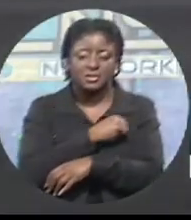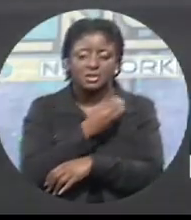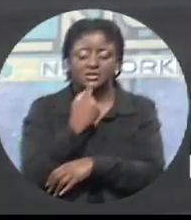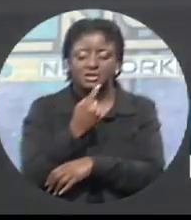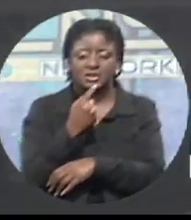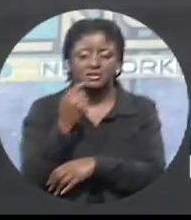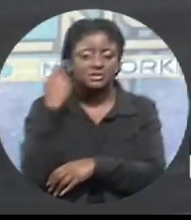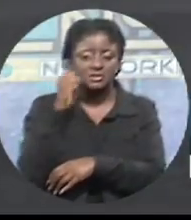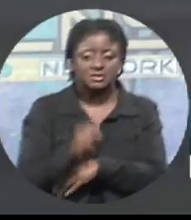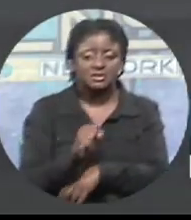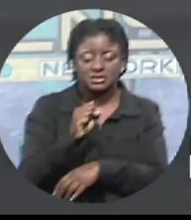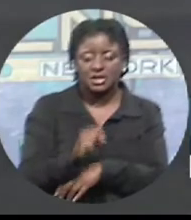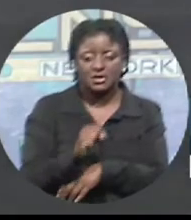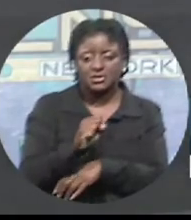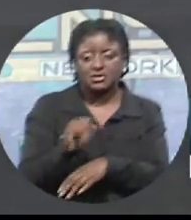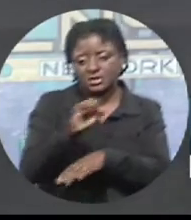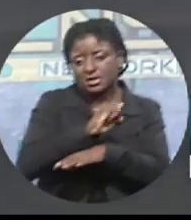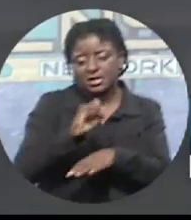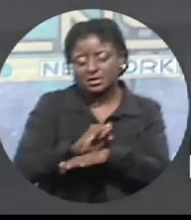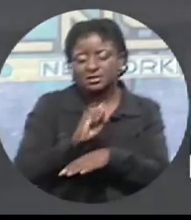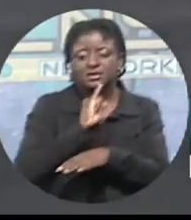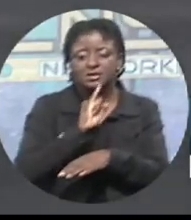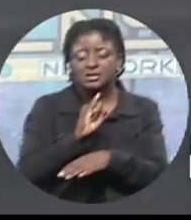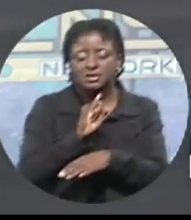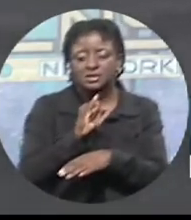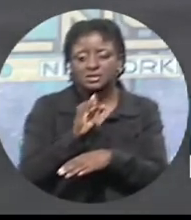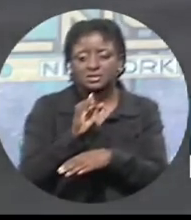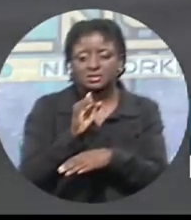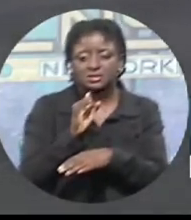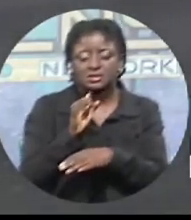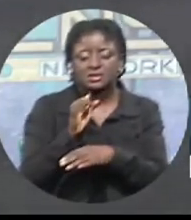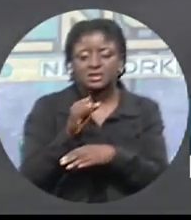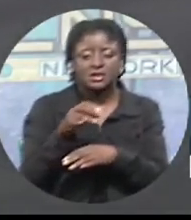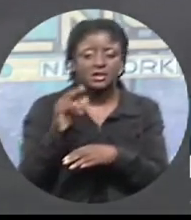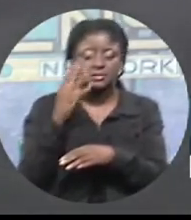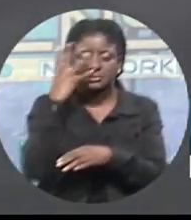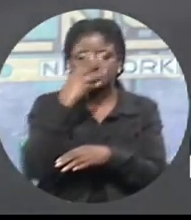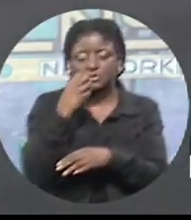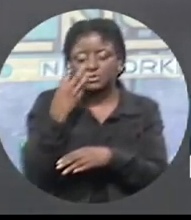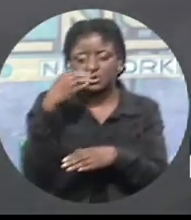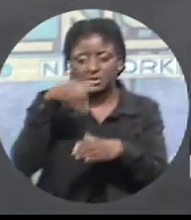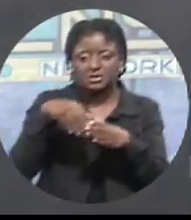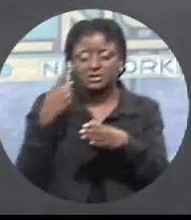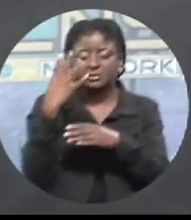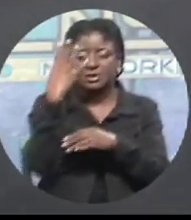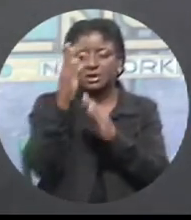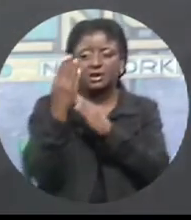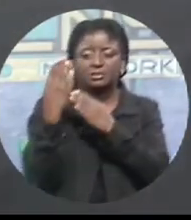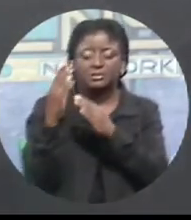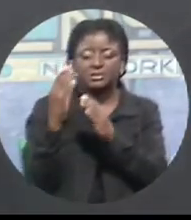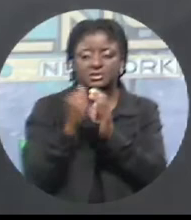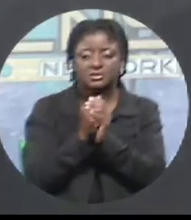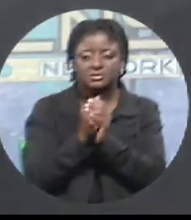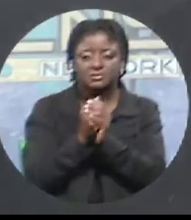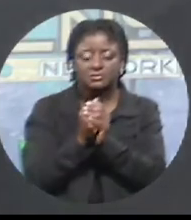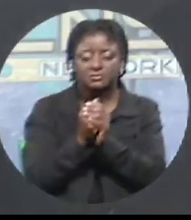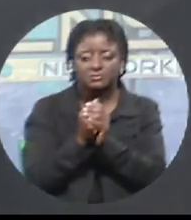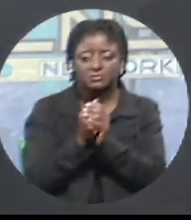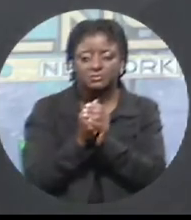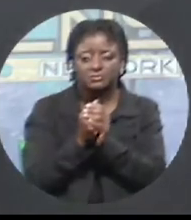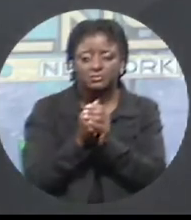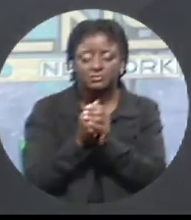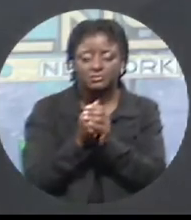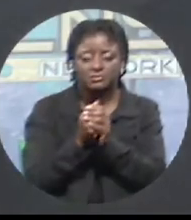strongly believes that insufficient airlift has not only stifled that island's economy, but forced residents to migrate to other islands in